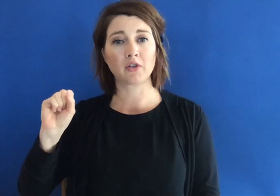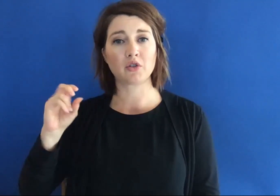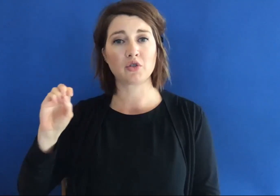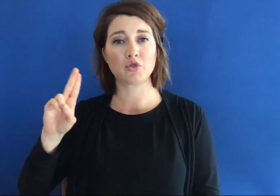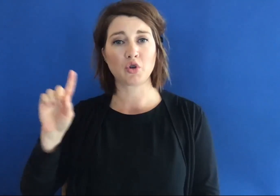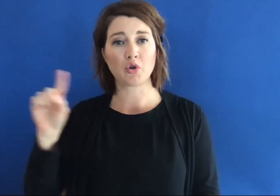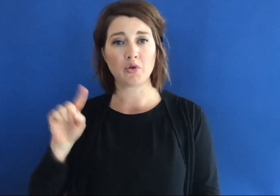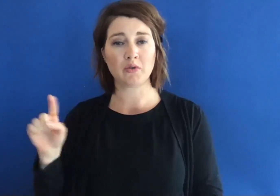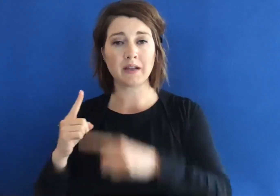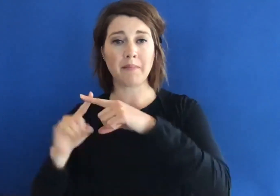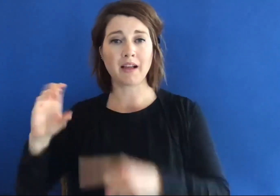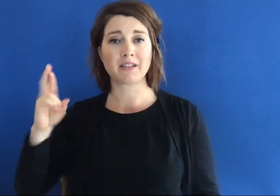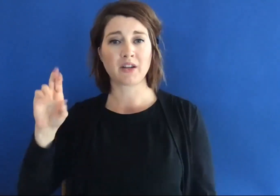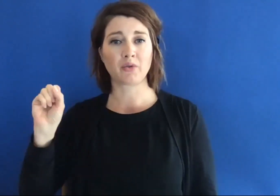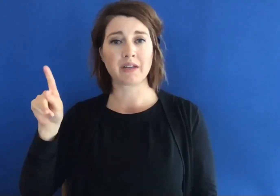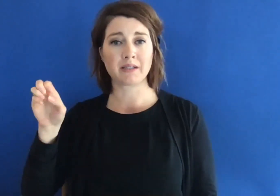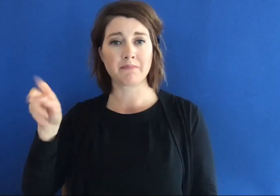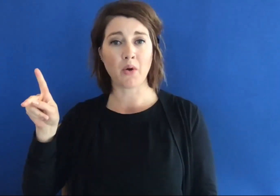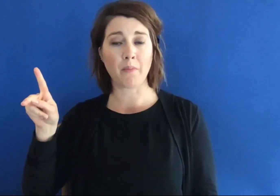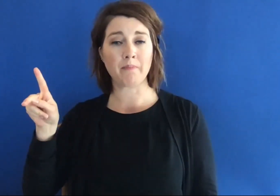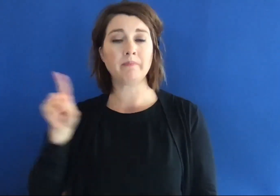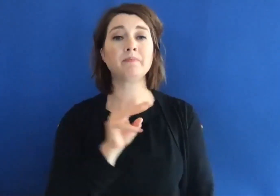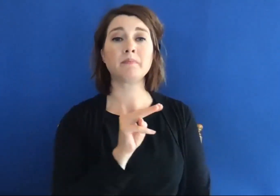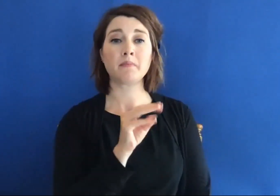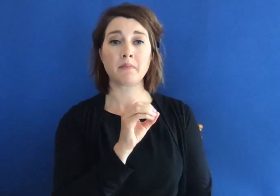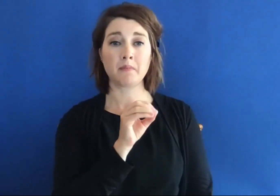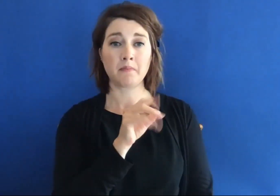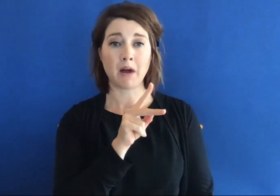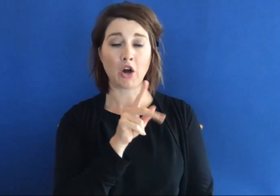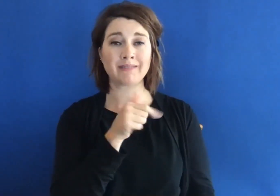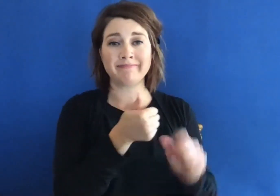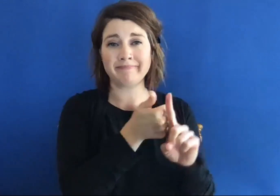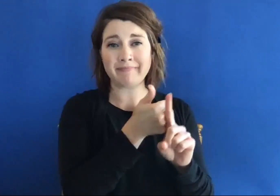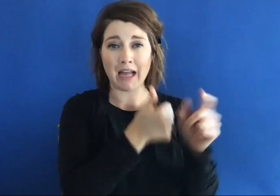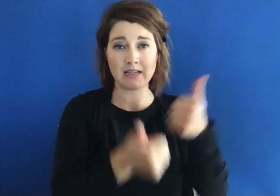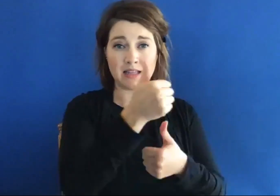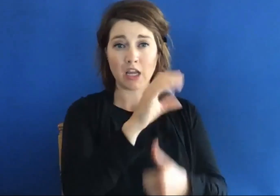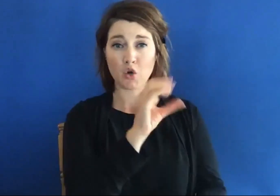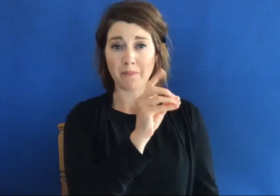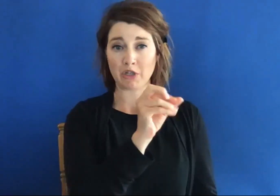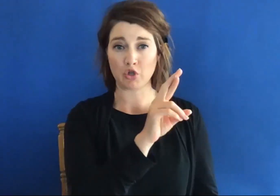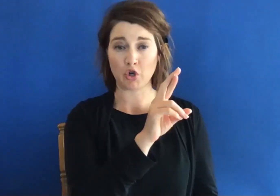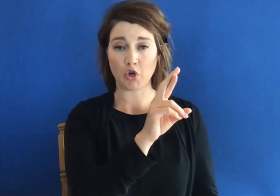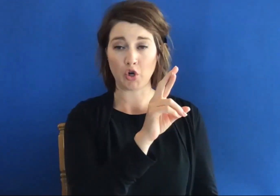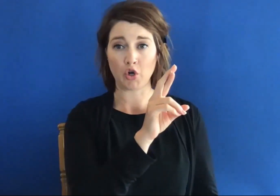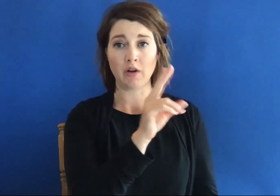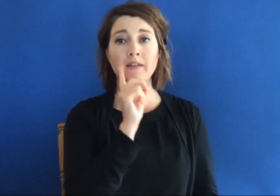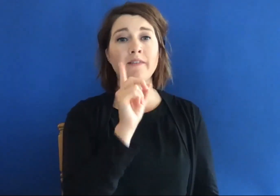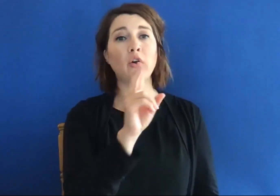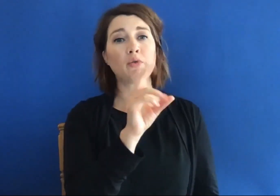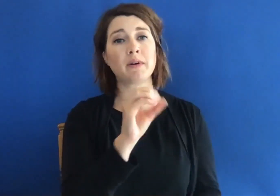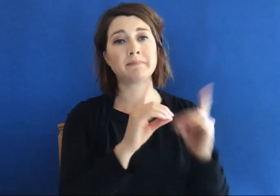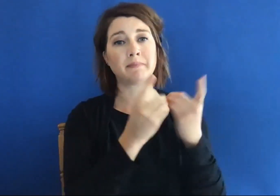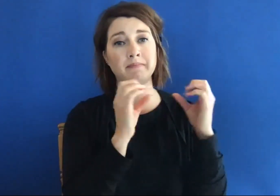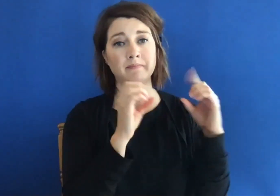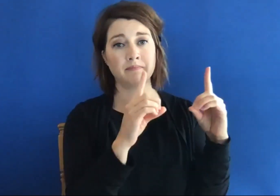Schultz serves as the Commissioner of the Rehabilitation Services Administration at the U.S. Department of Education and has delegated the duties